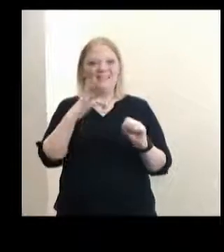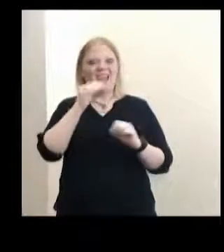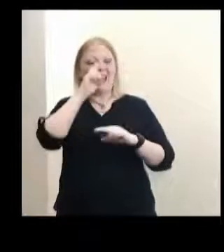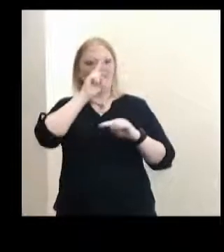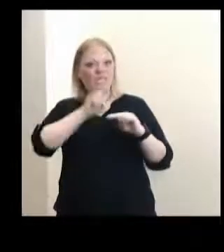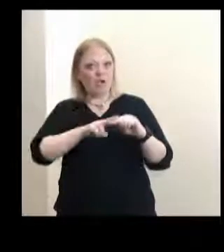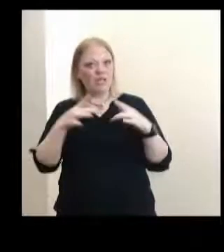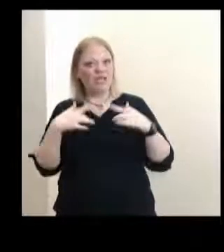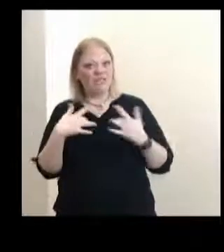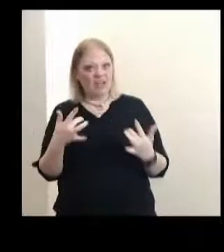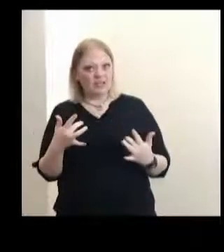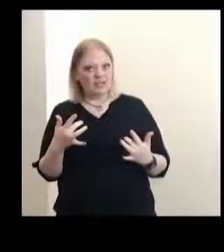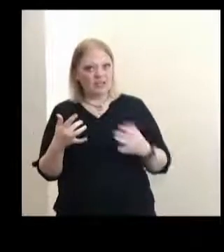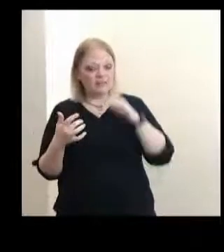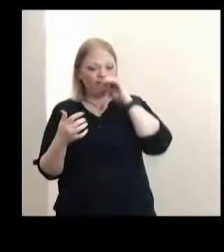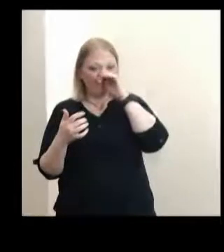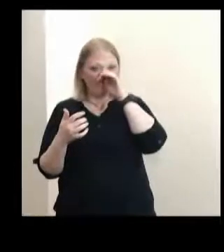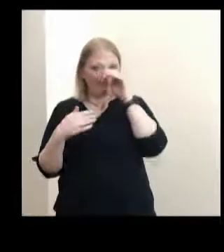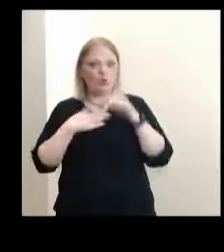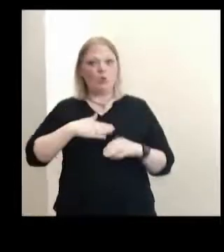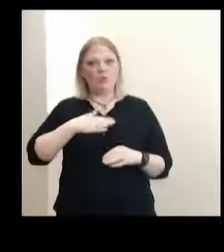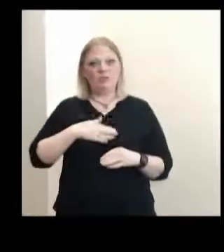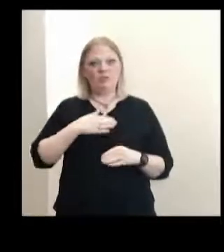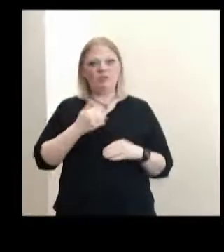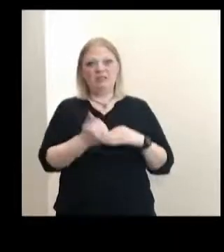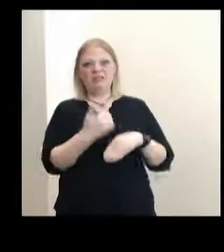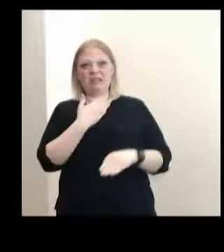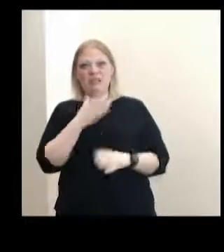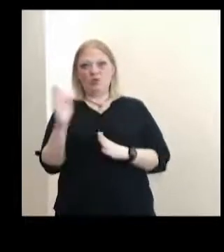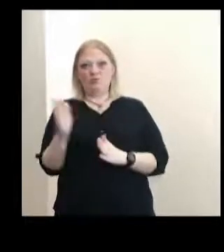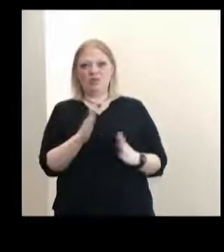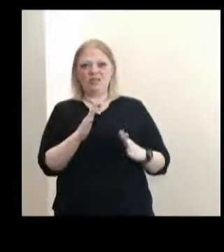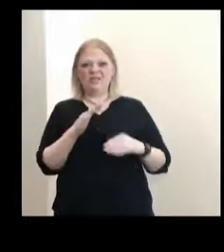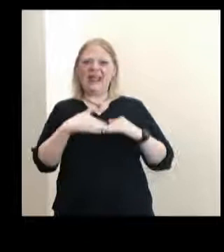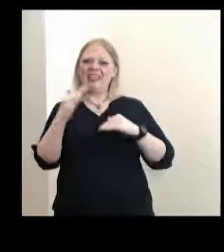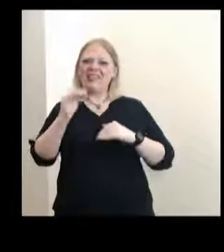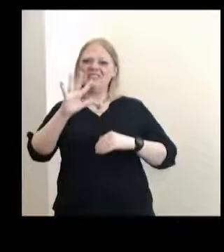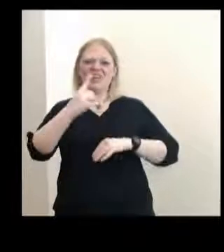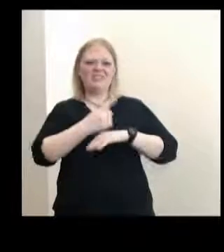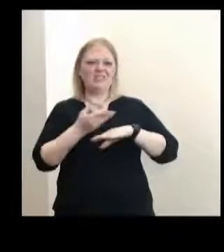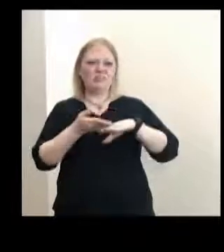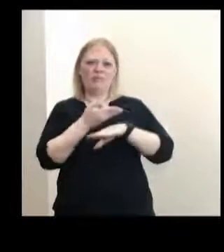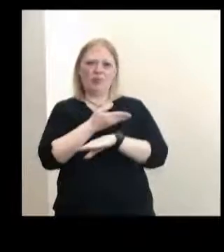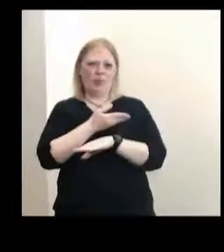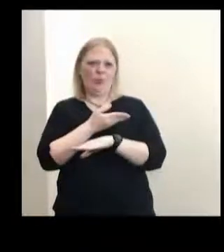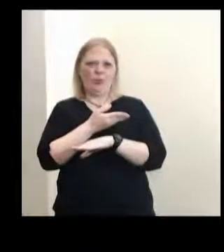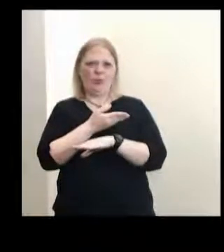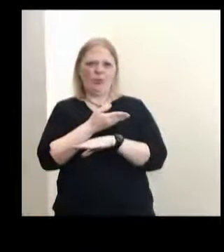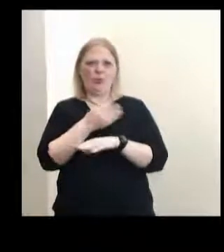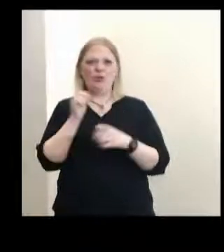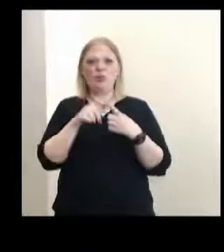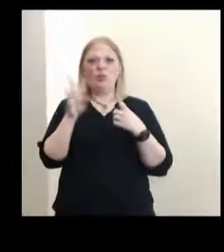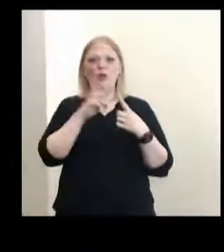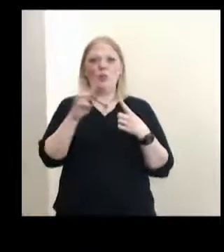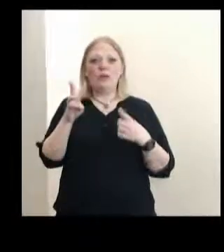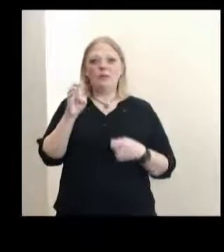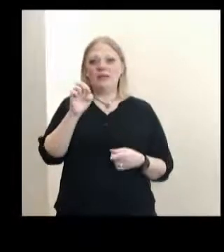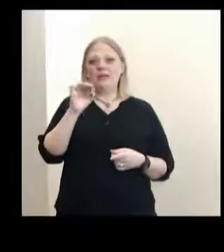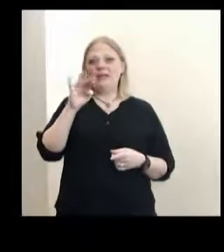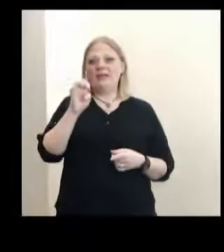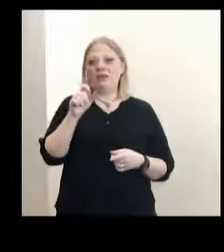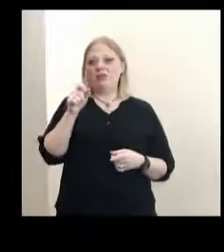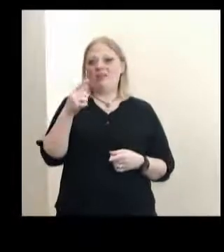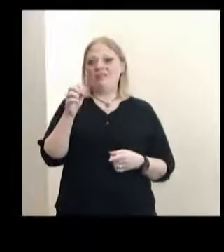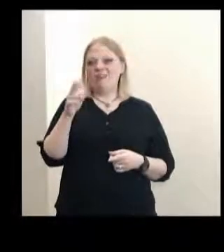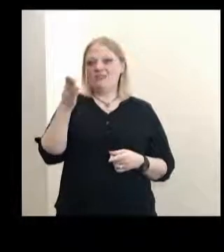fun event. So please send us your plans at least 5 days in advance. And you can send it to the website,